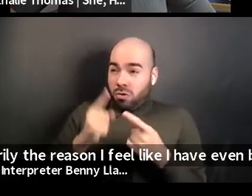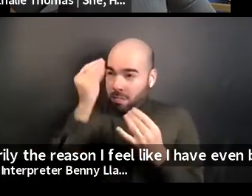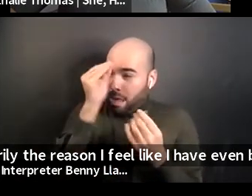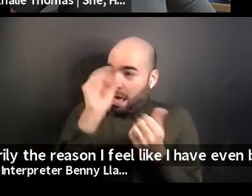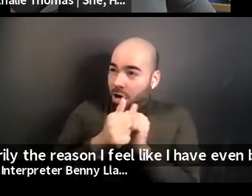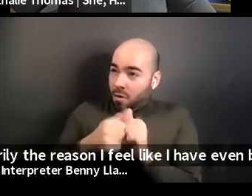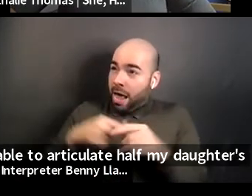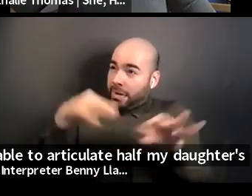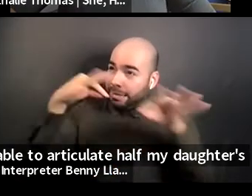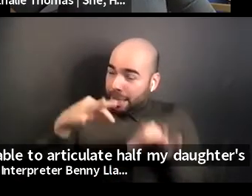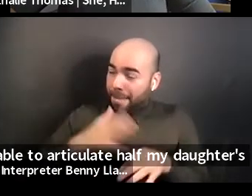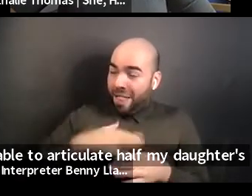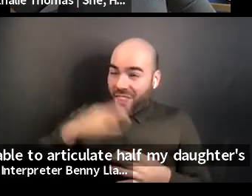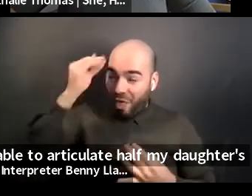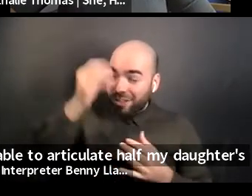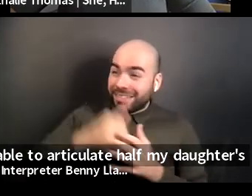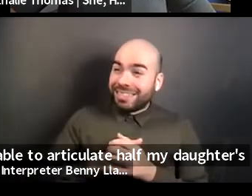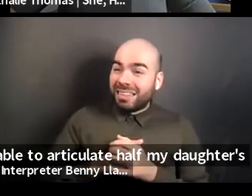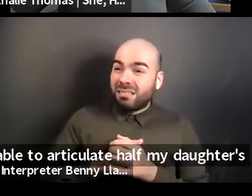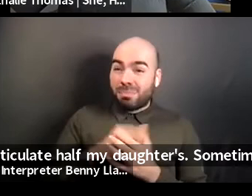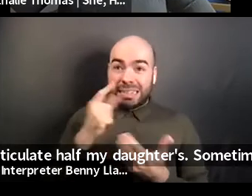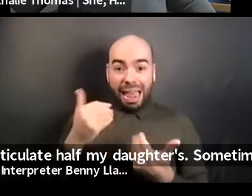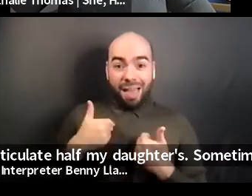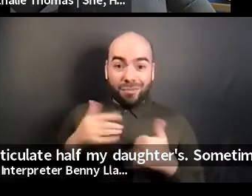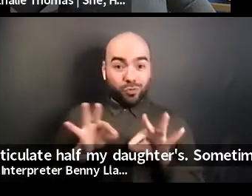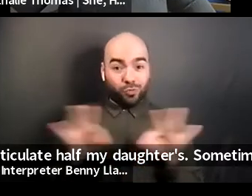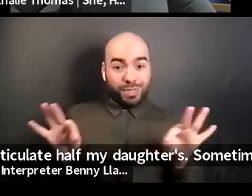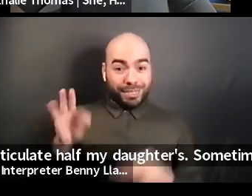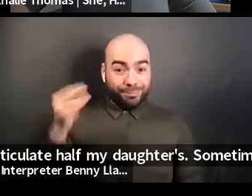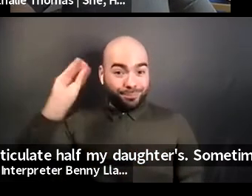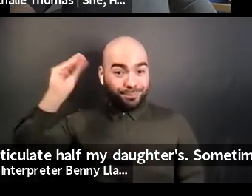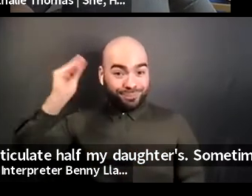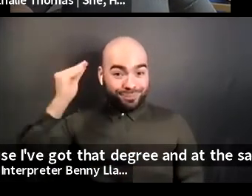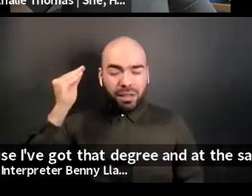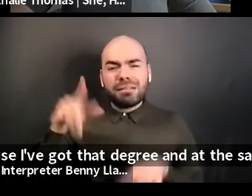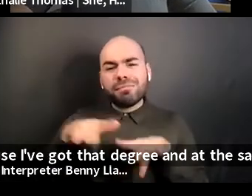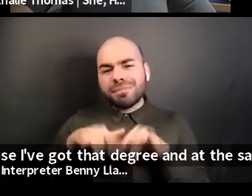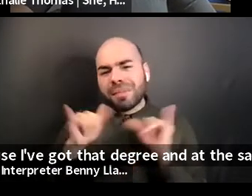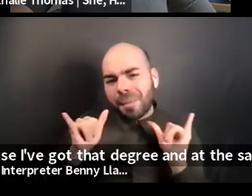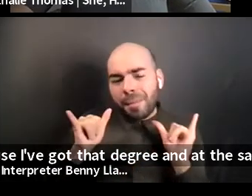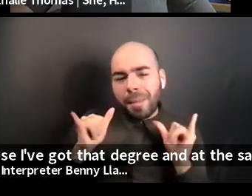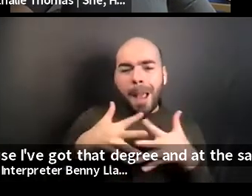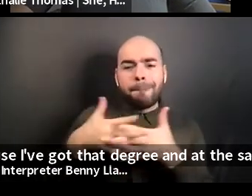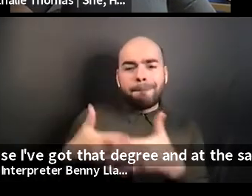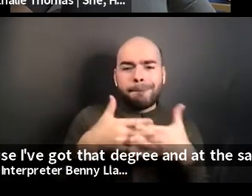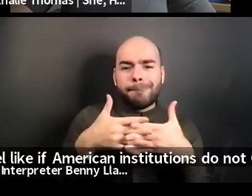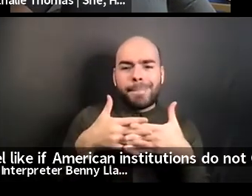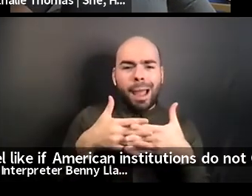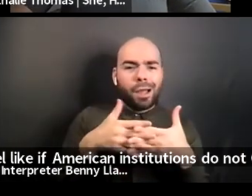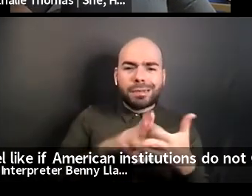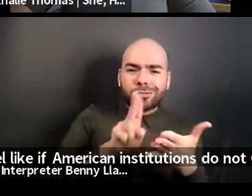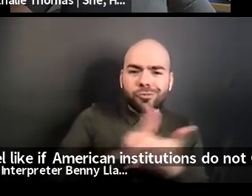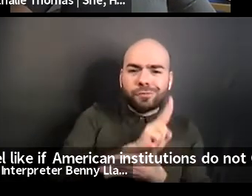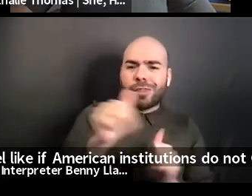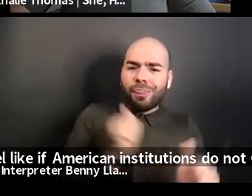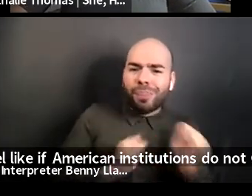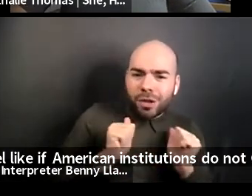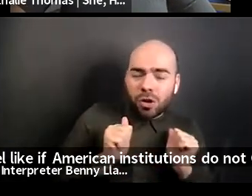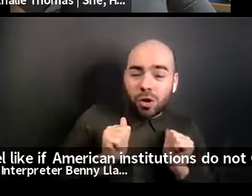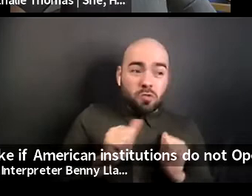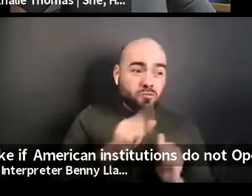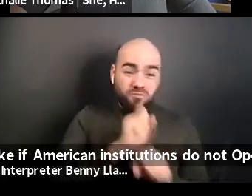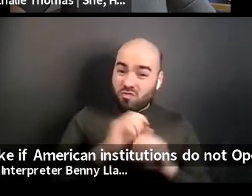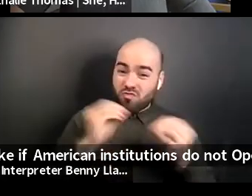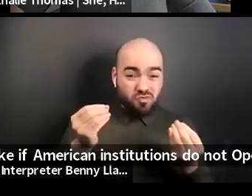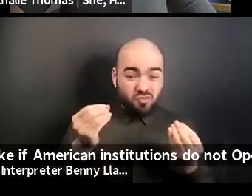feel like because I've got that degree, and at the same time, I feel like if American institutions do not open up their doors to scholarships